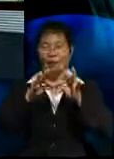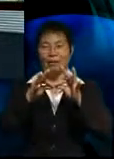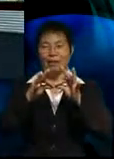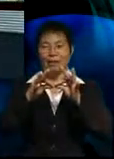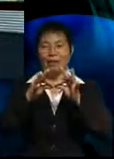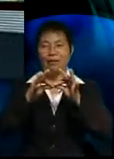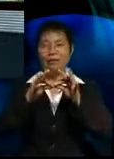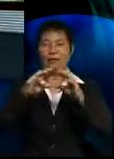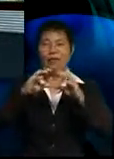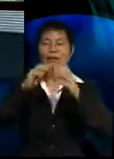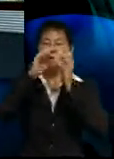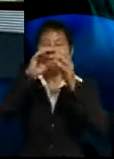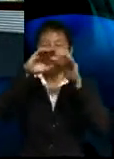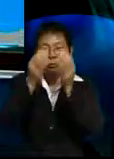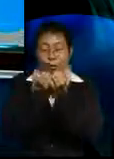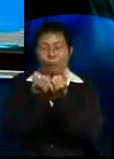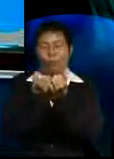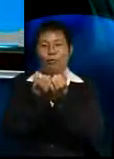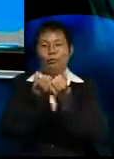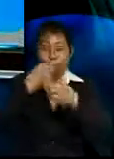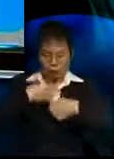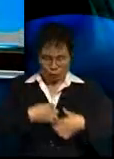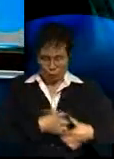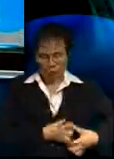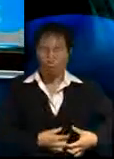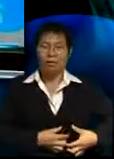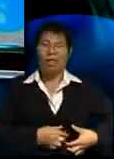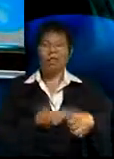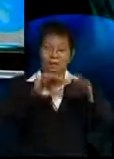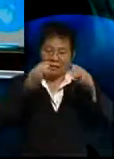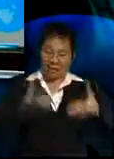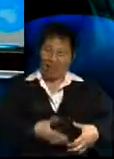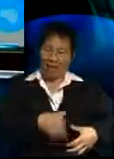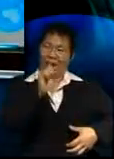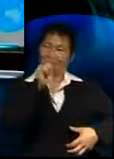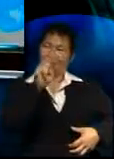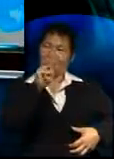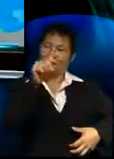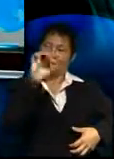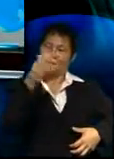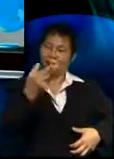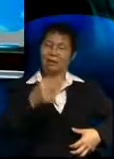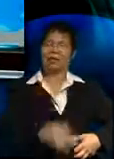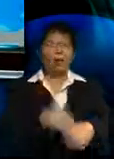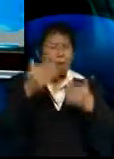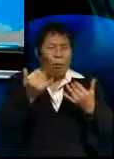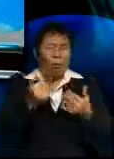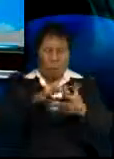the bolus towards the stomach. No digestion takes place in the esophagus. I wonder